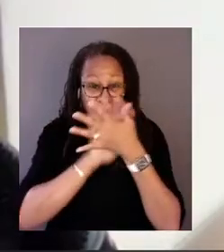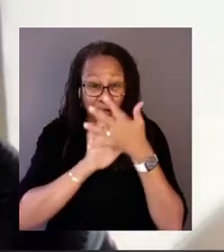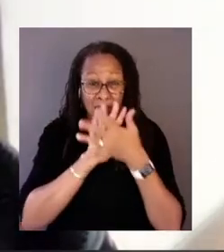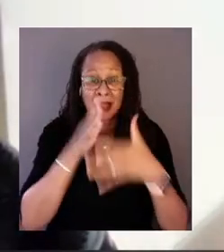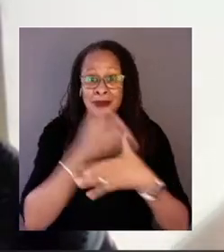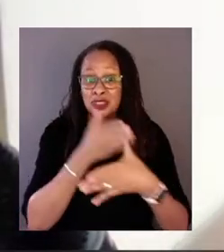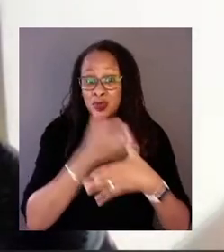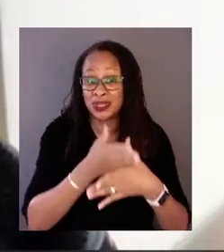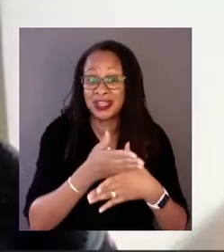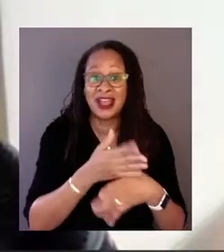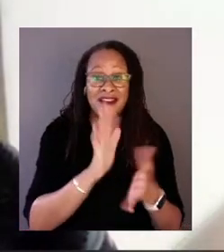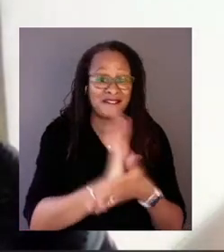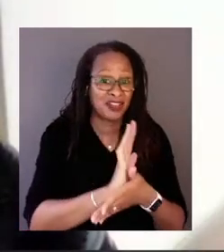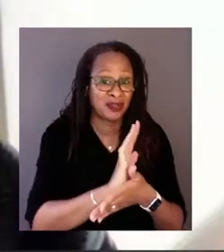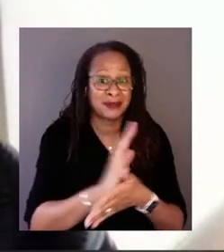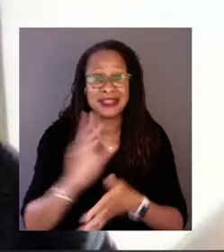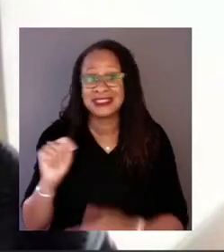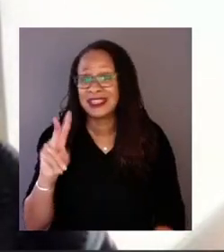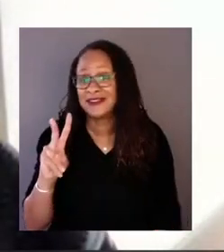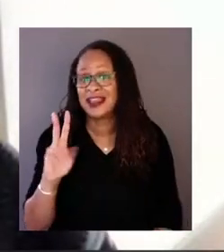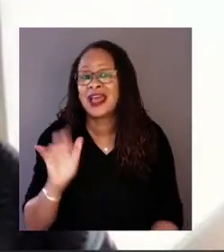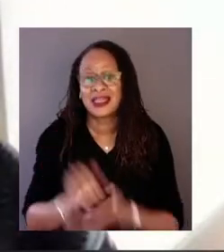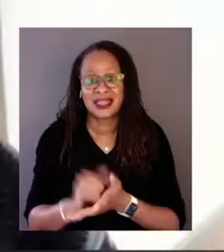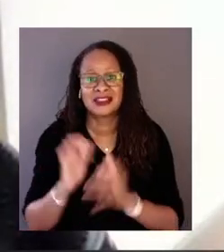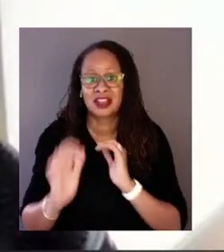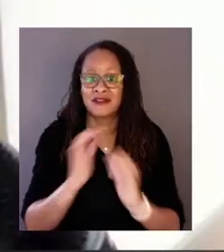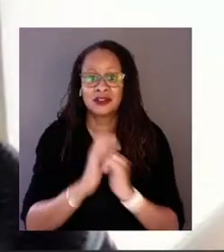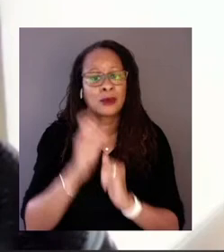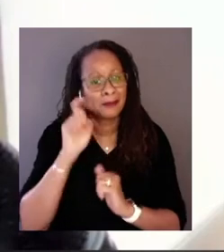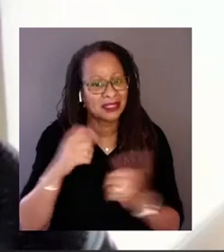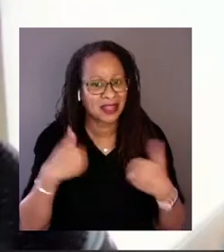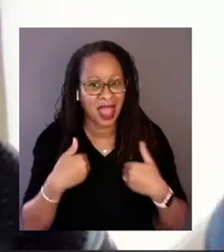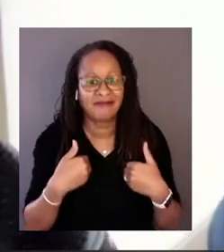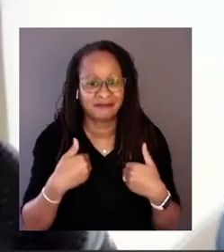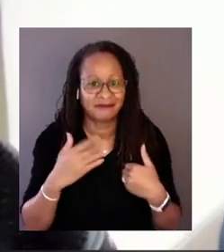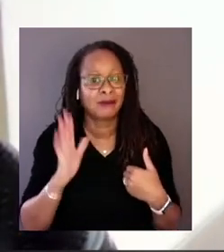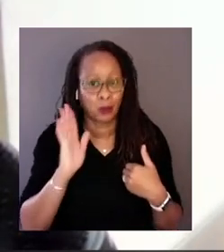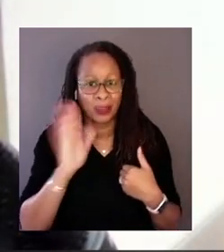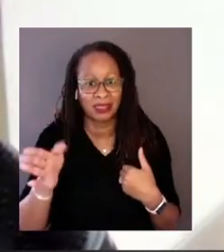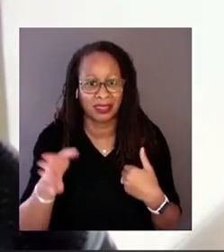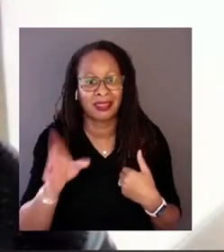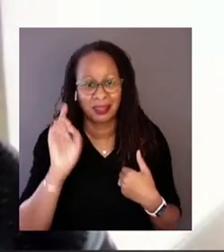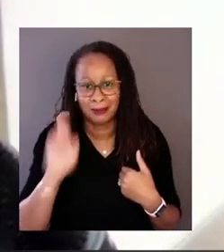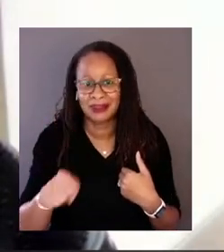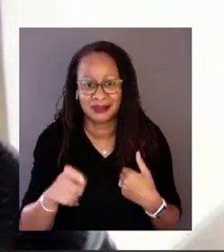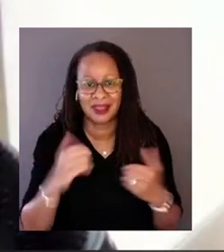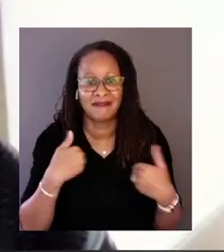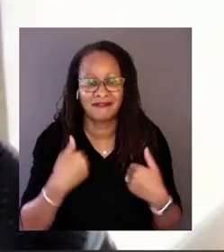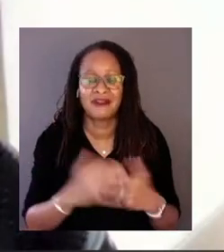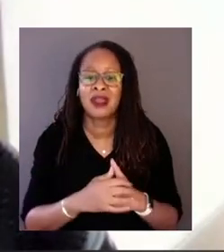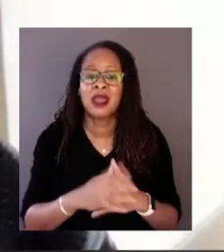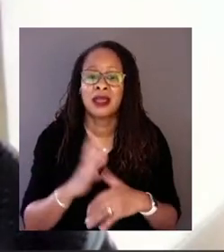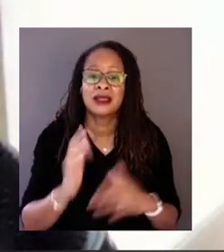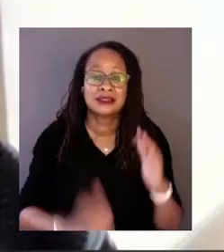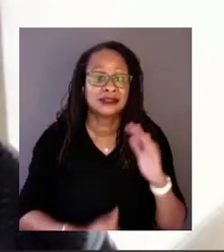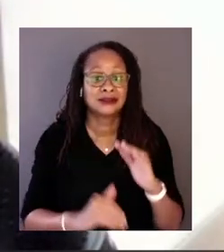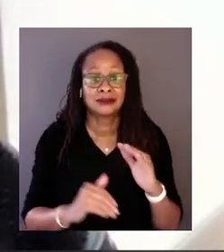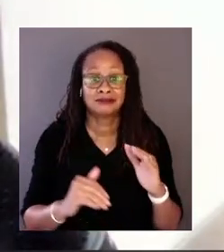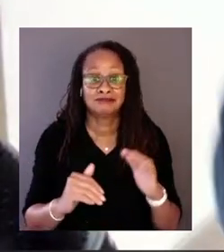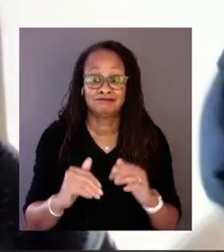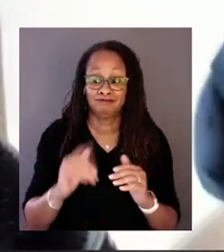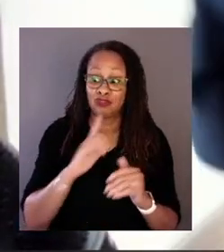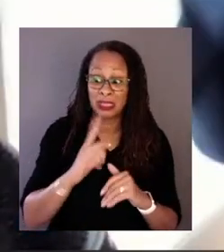I think that is a conversation we all need to have eventually. I think it's up to people like Carlos and I